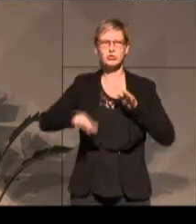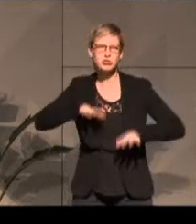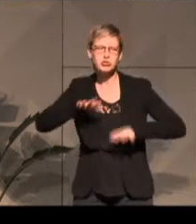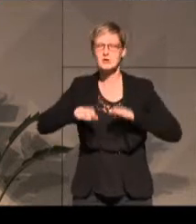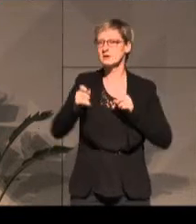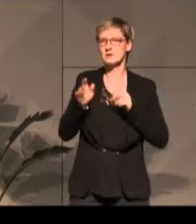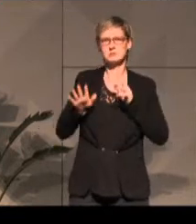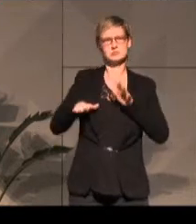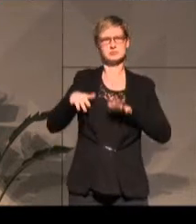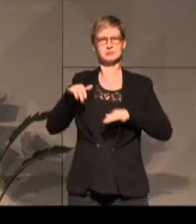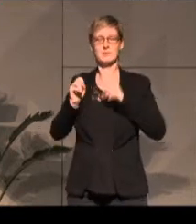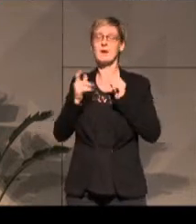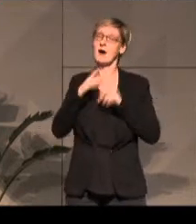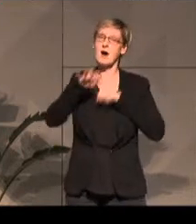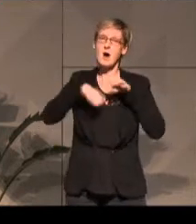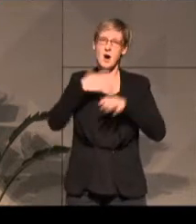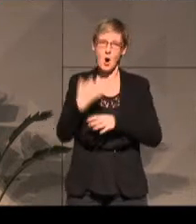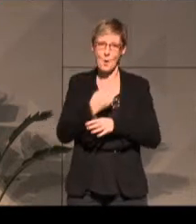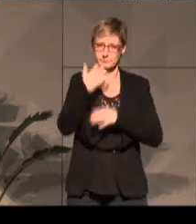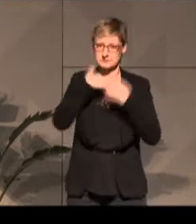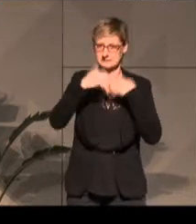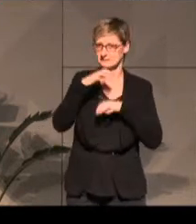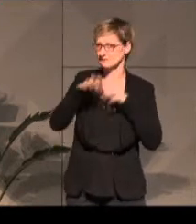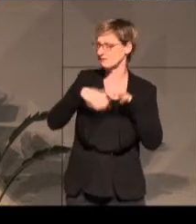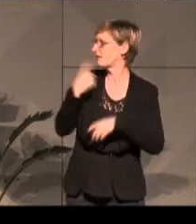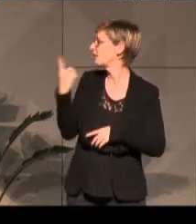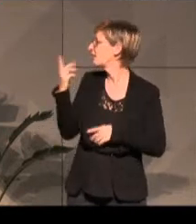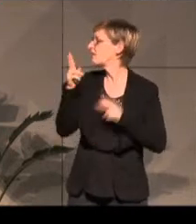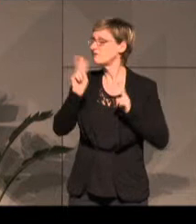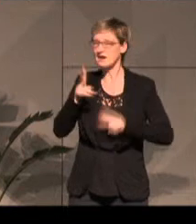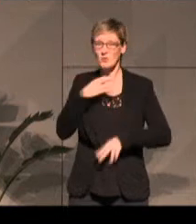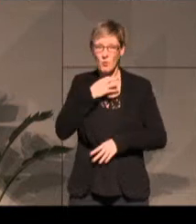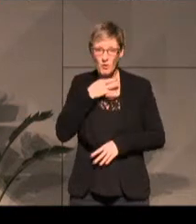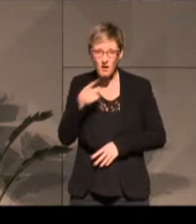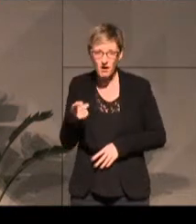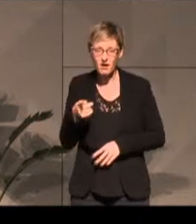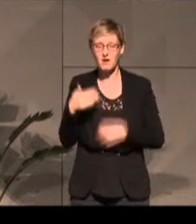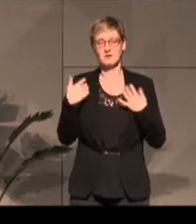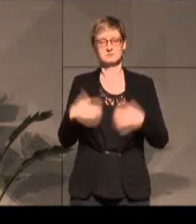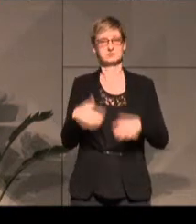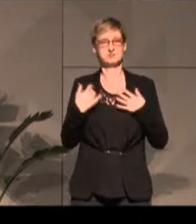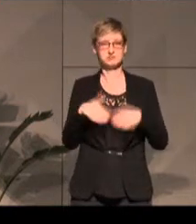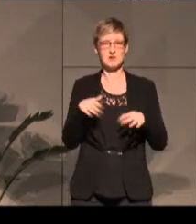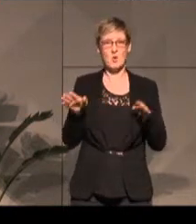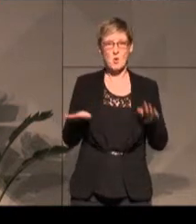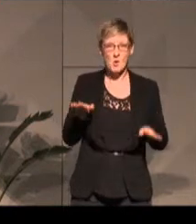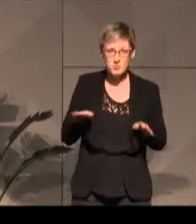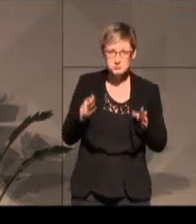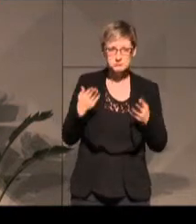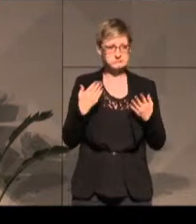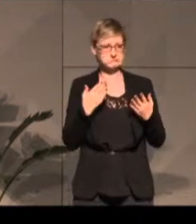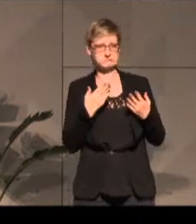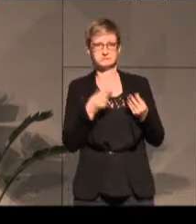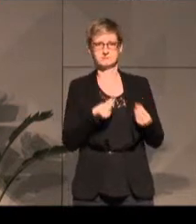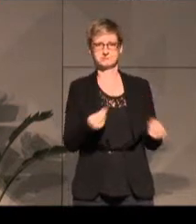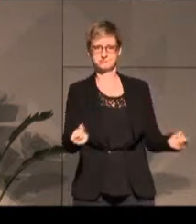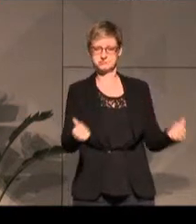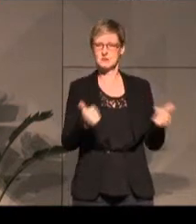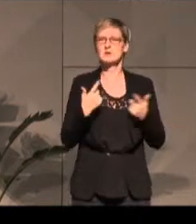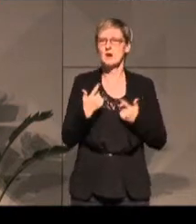and how graciously they move. But they're, of course, predators. And you see a hungry polar bear, when it